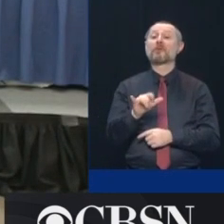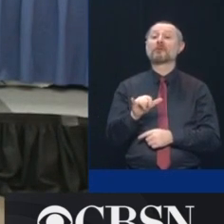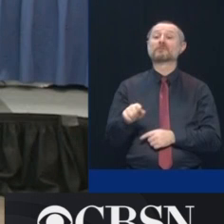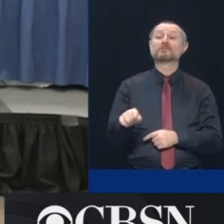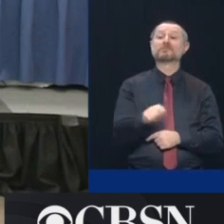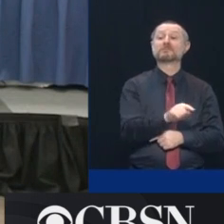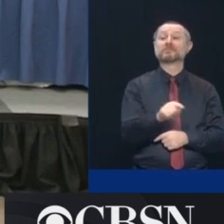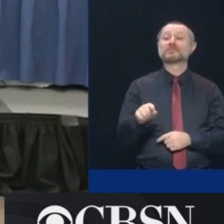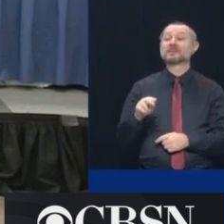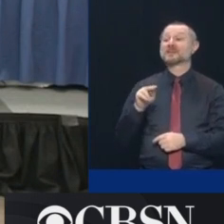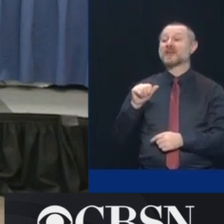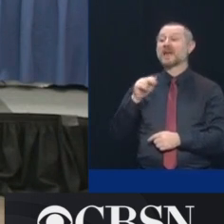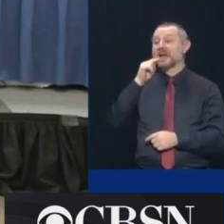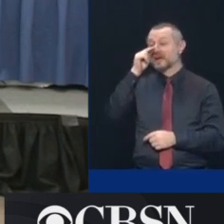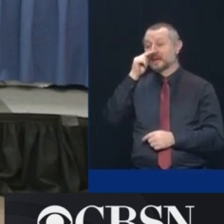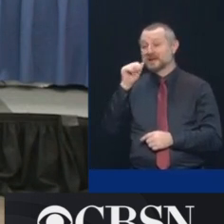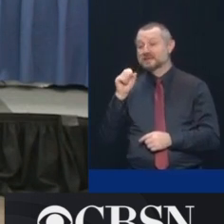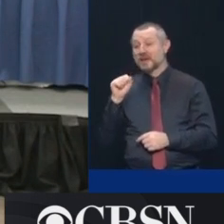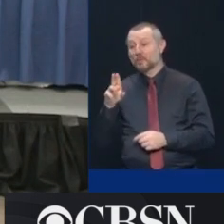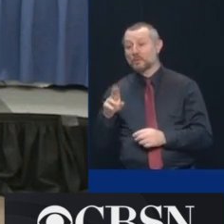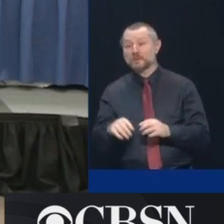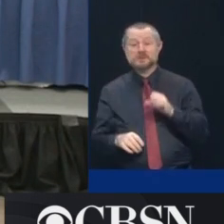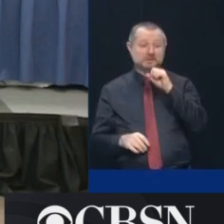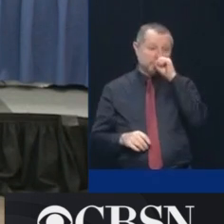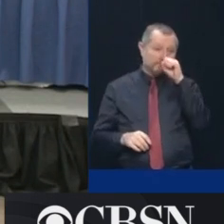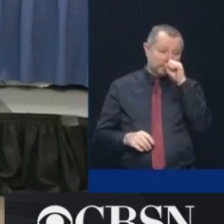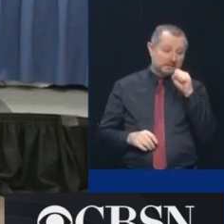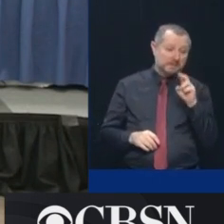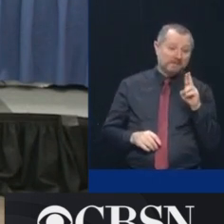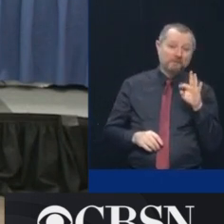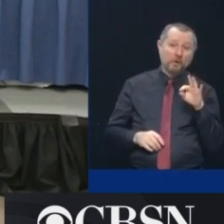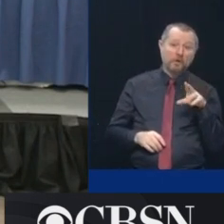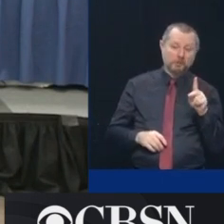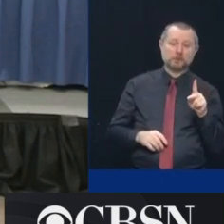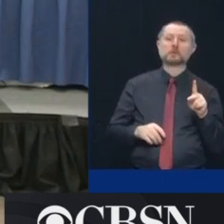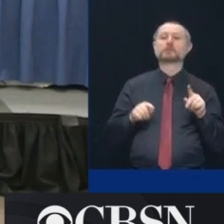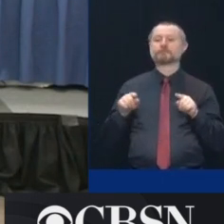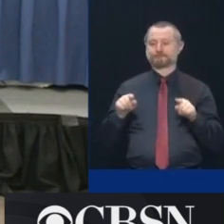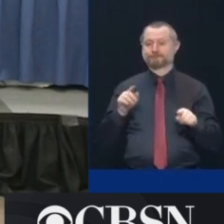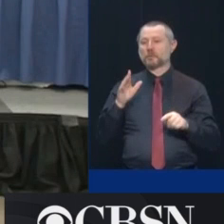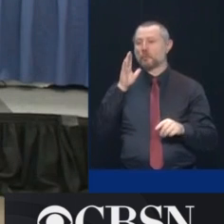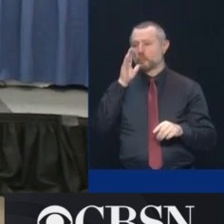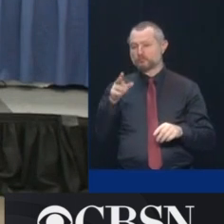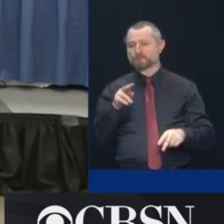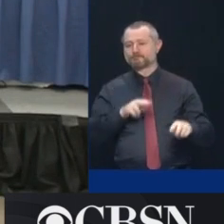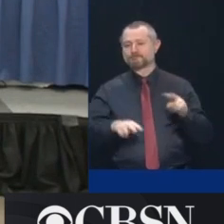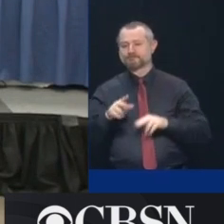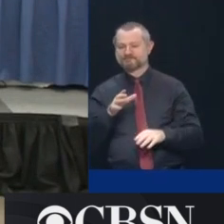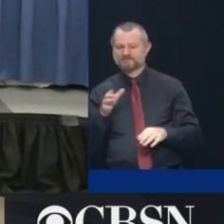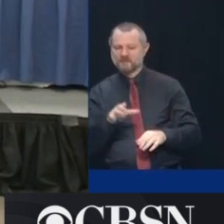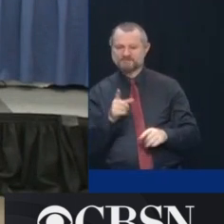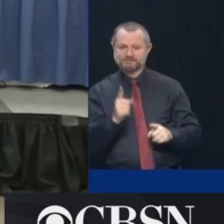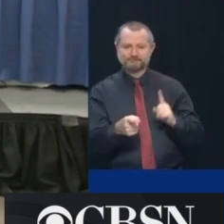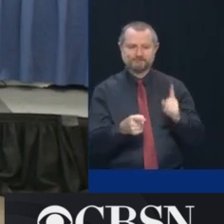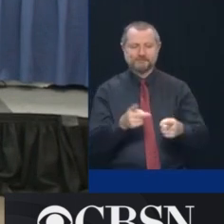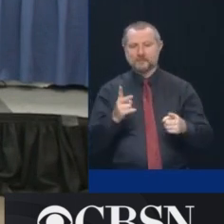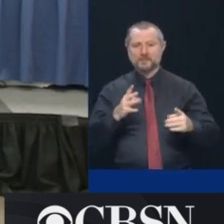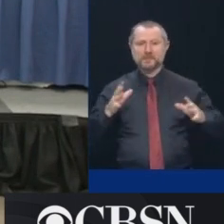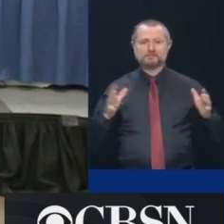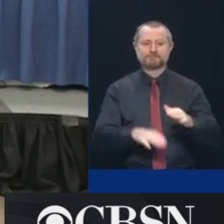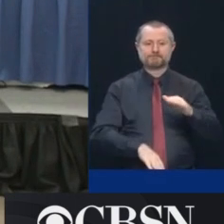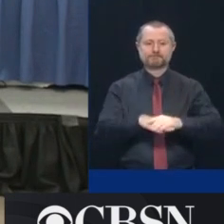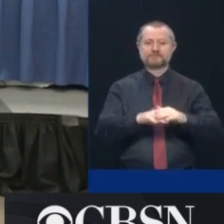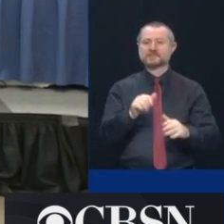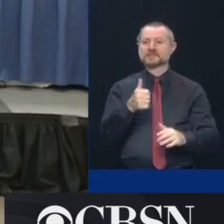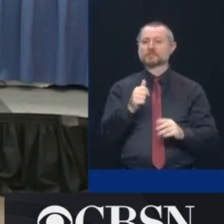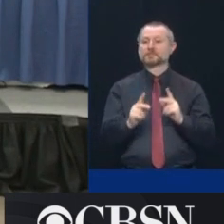Suffolk police departments have indicated that they will enforce the 10-person designation and they will respond to complaints. However, the Suffolk County Sheriff's